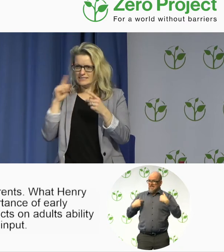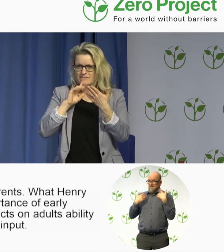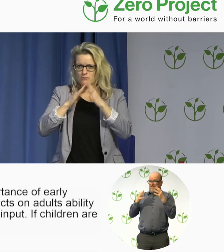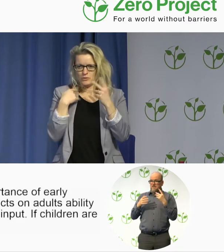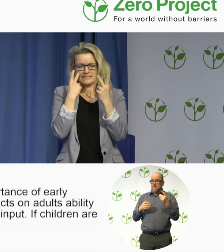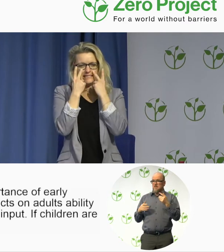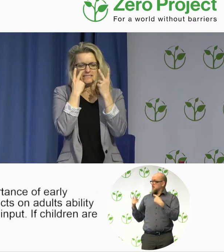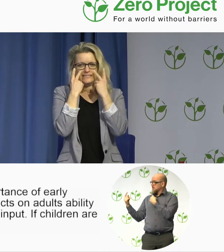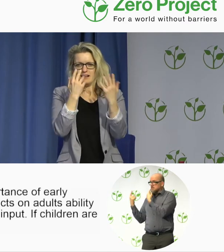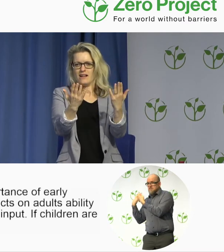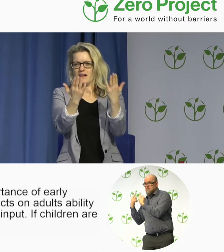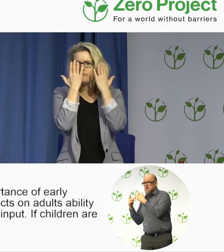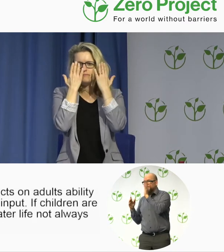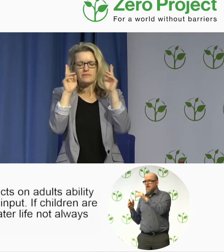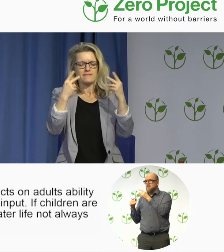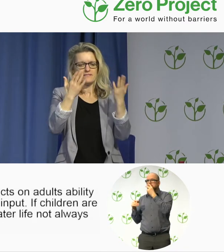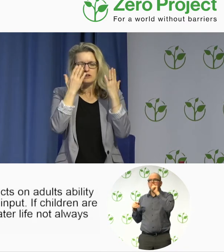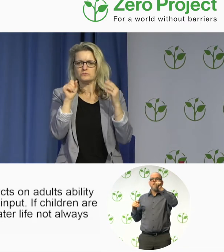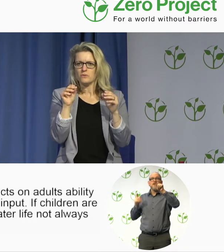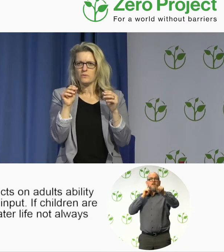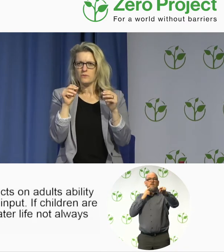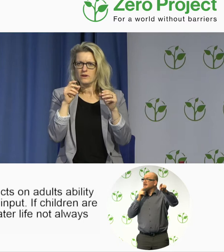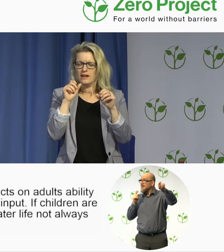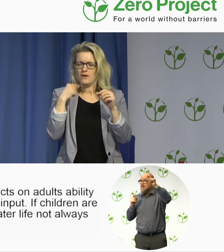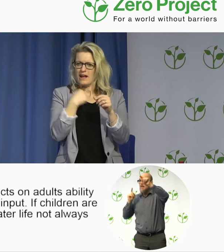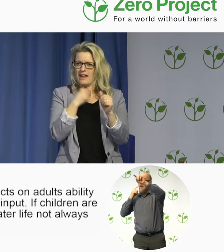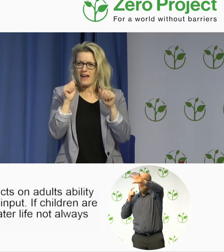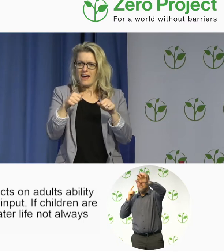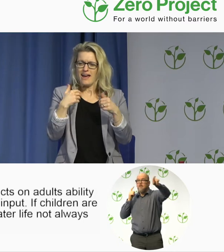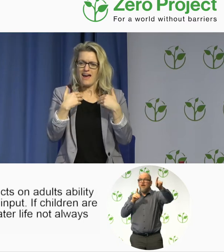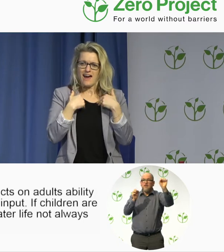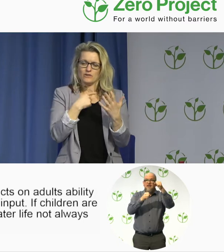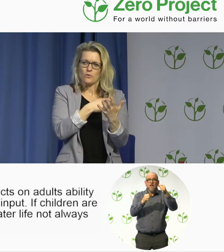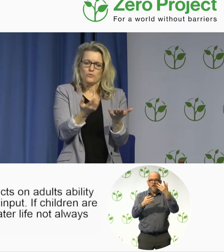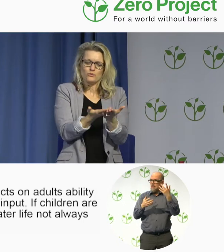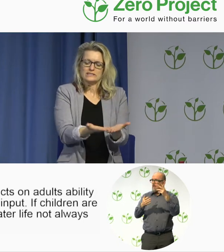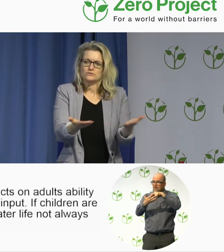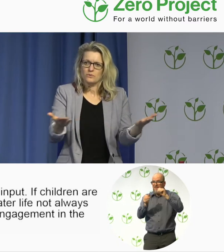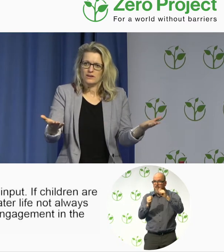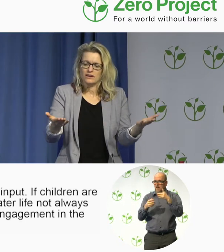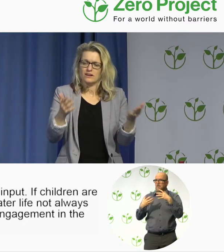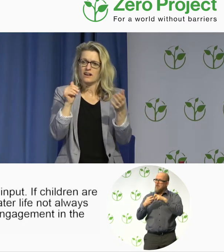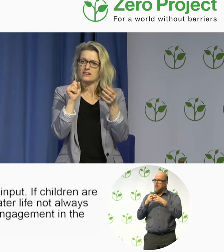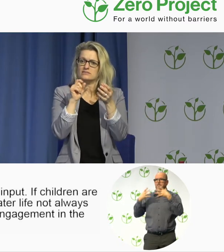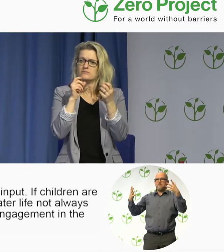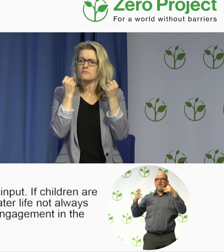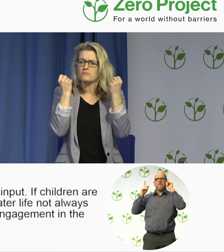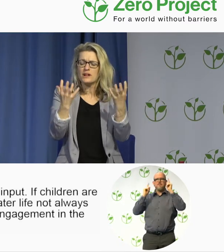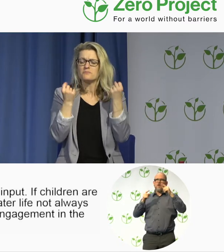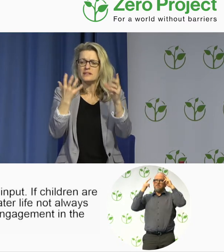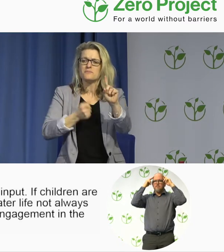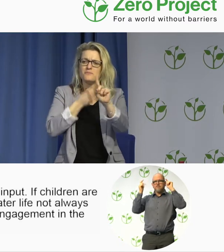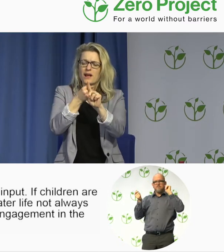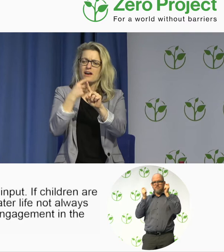help them later aren't always practical. As Henry and I know from our firsthand engagement in the deaf community, we see just